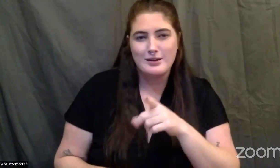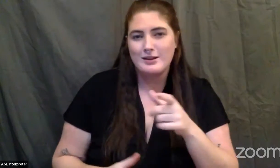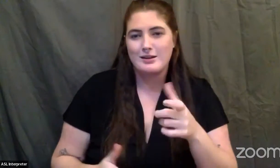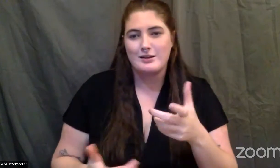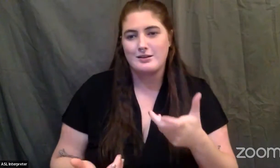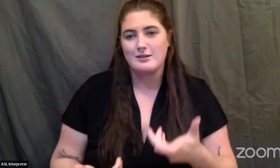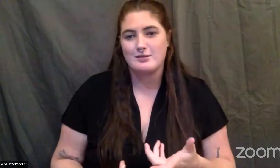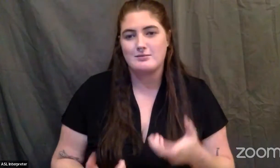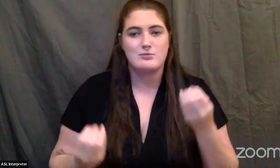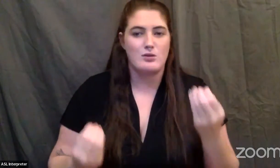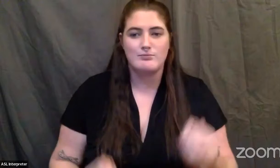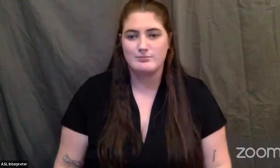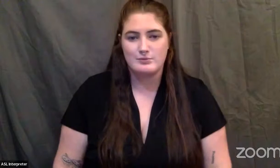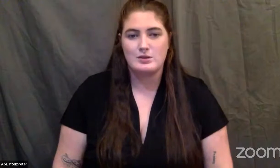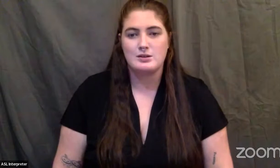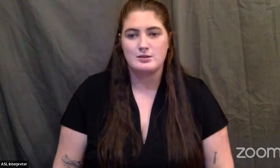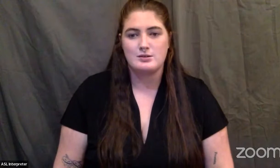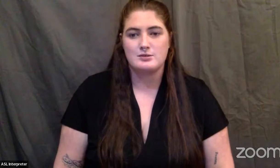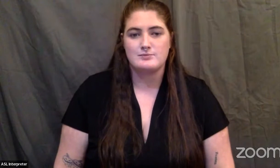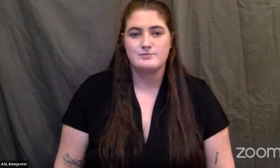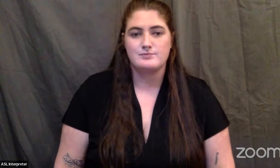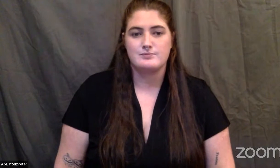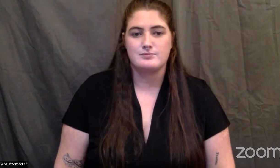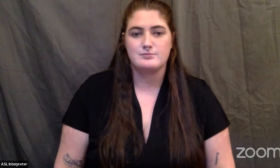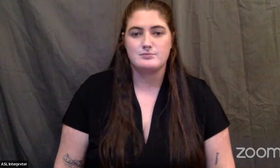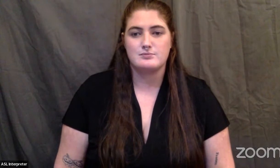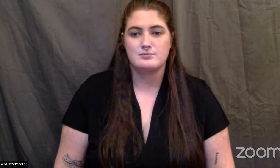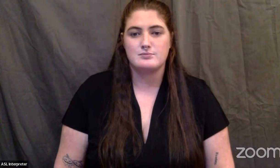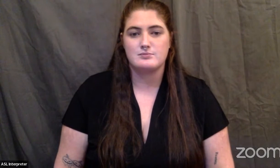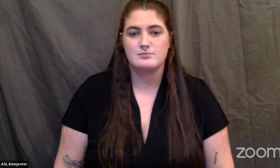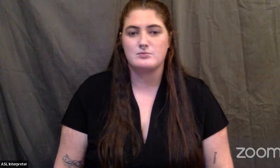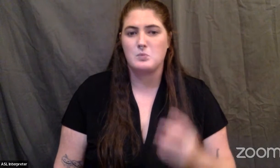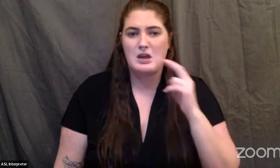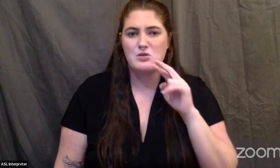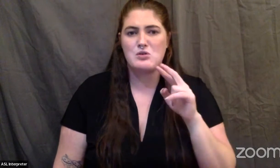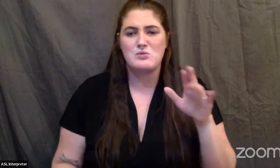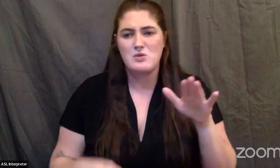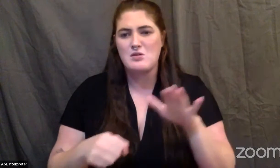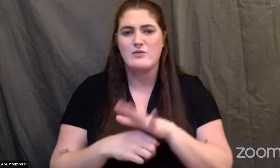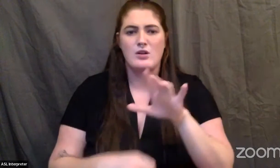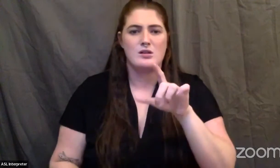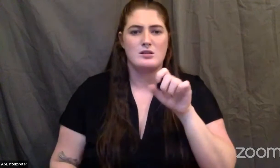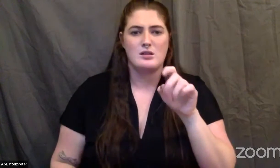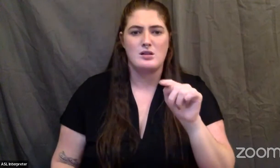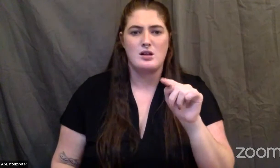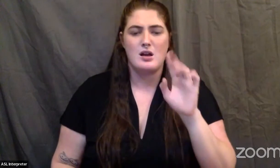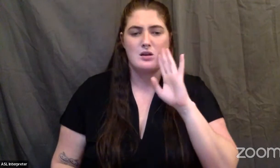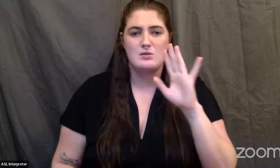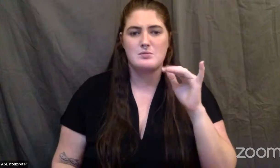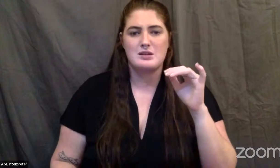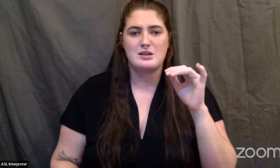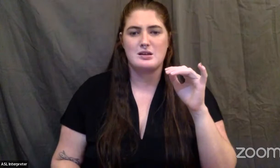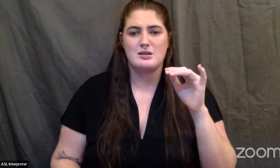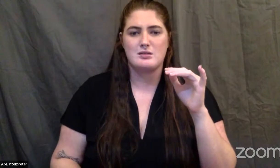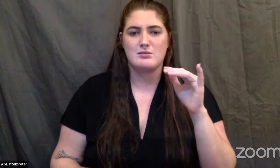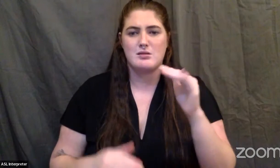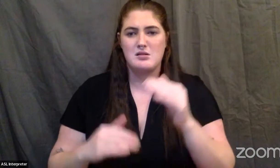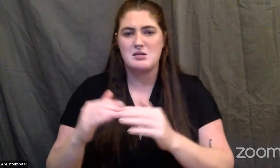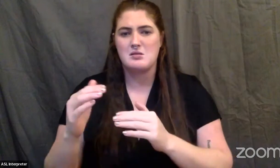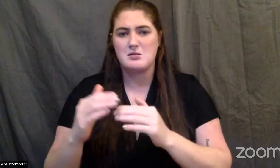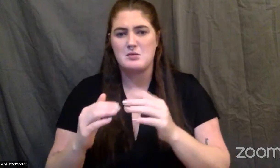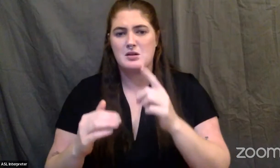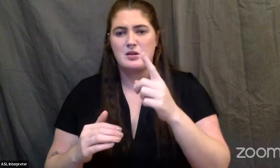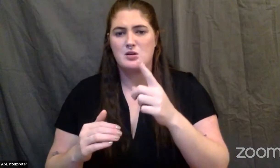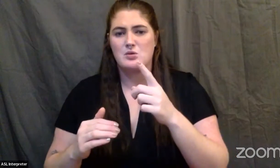yeah. So yeah. I mean, the way I looked at it was almost the entire lot would be taken up by structures of one form or